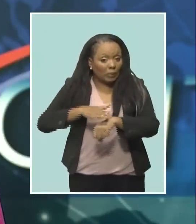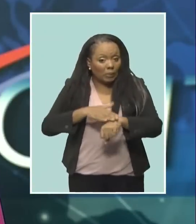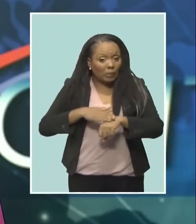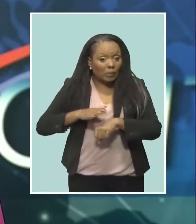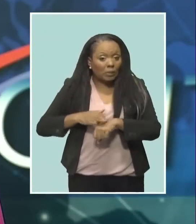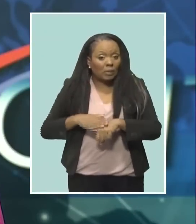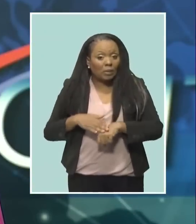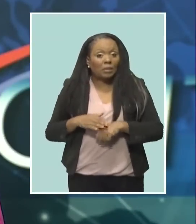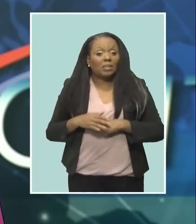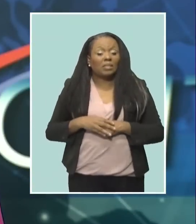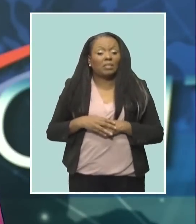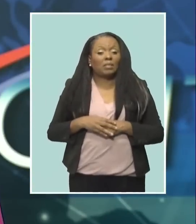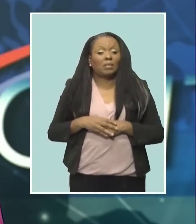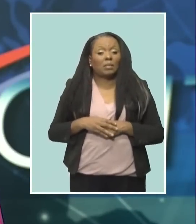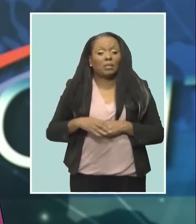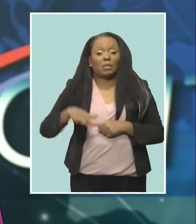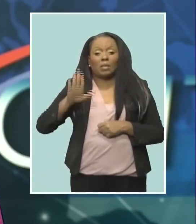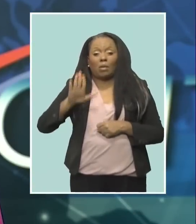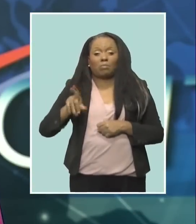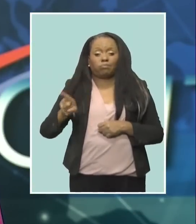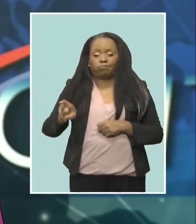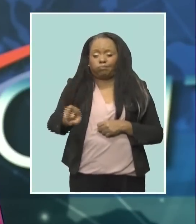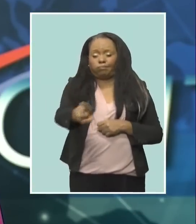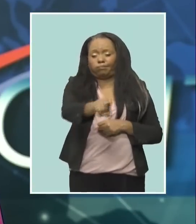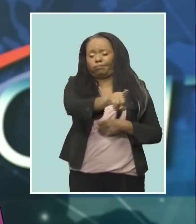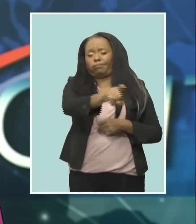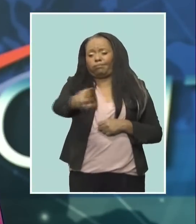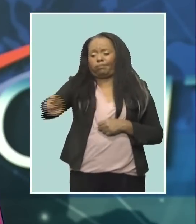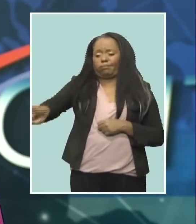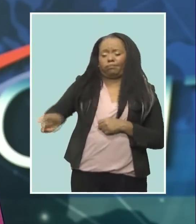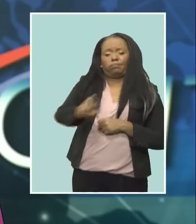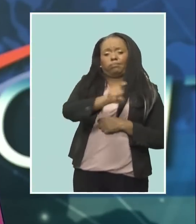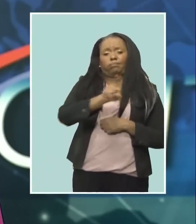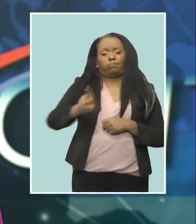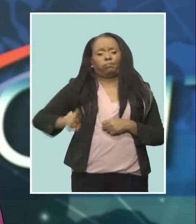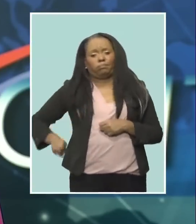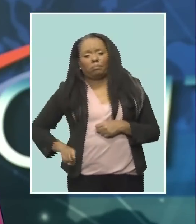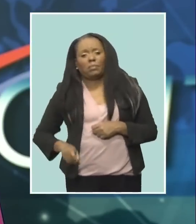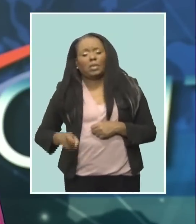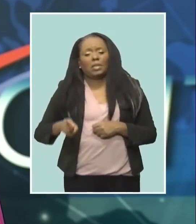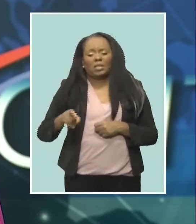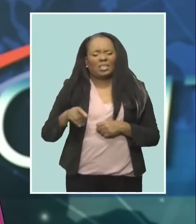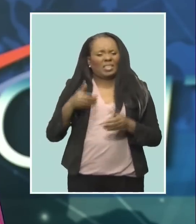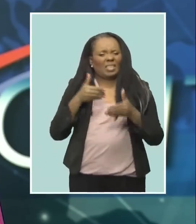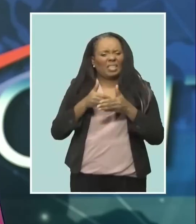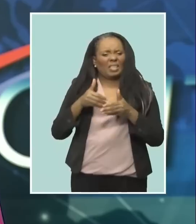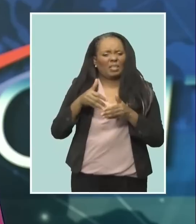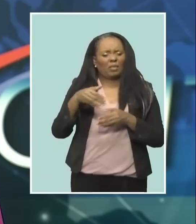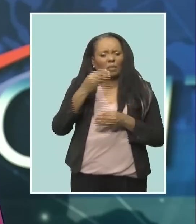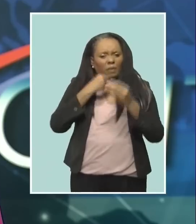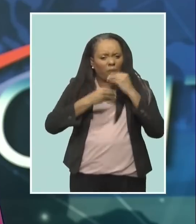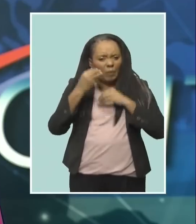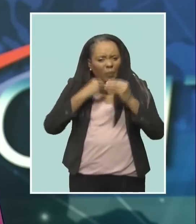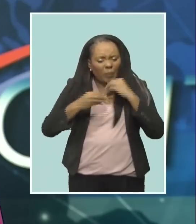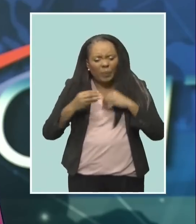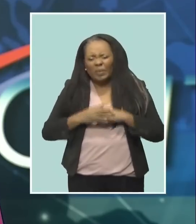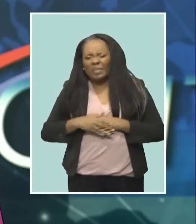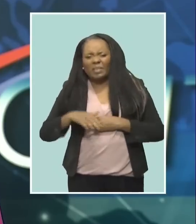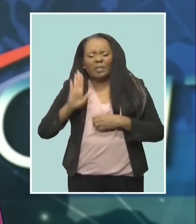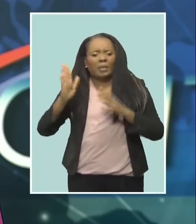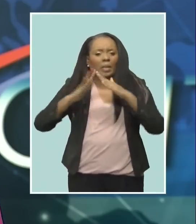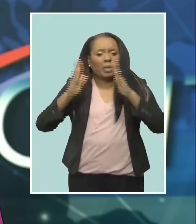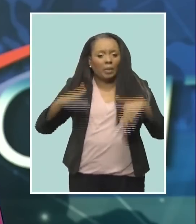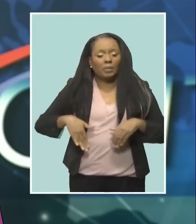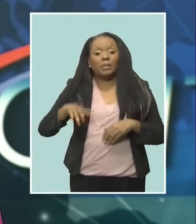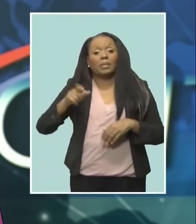However, he urges caution using pesticides around food and in the home to fight the pest. Mr. Taylor also advises that people